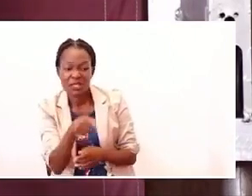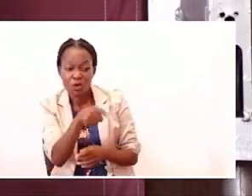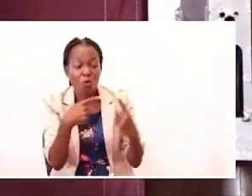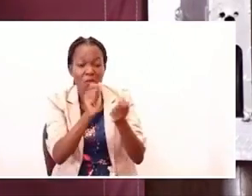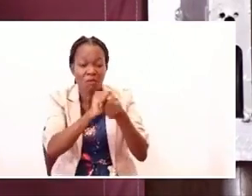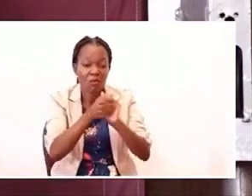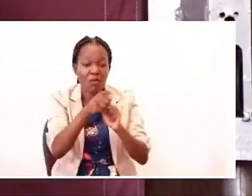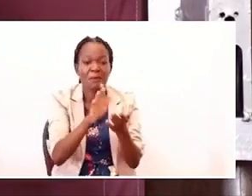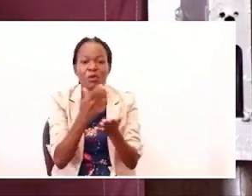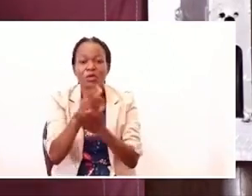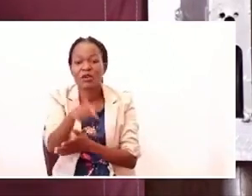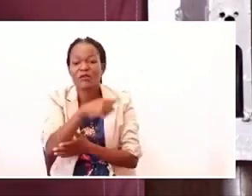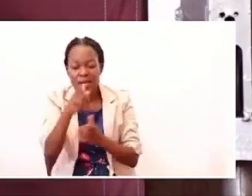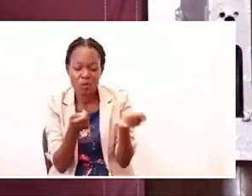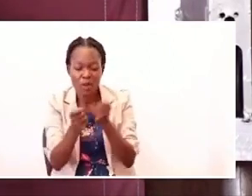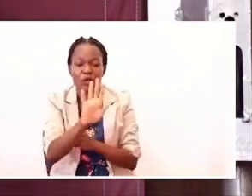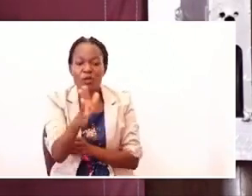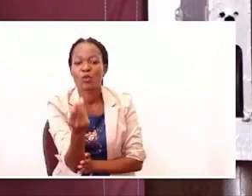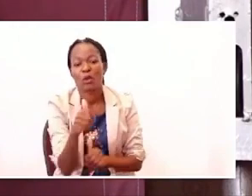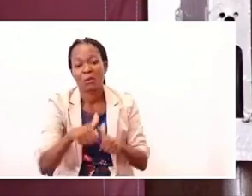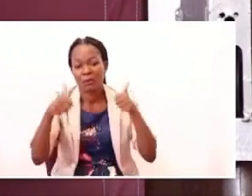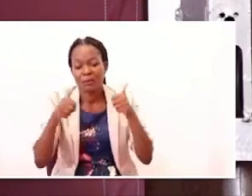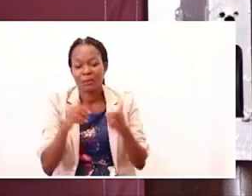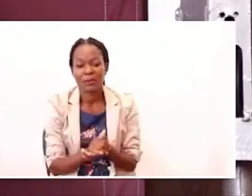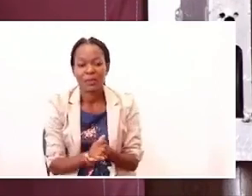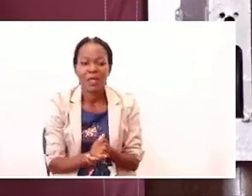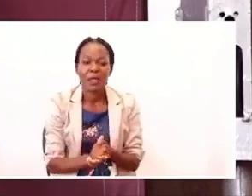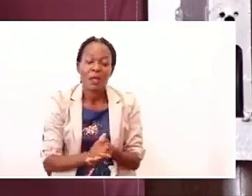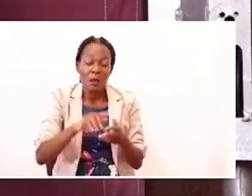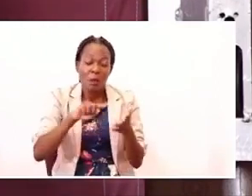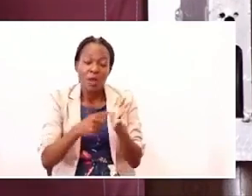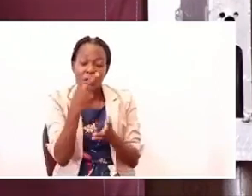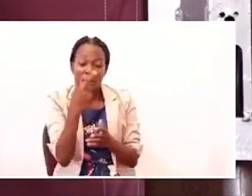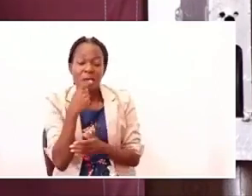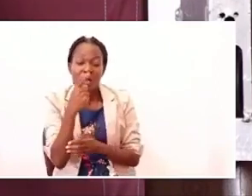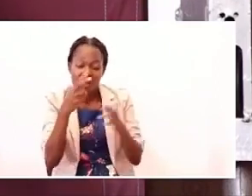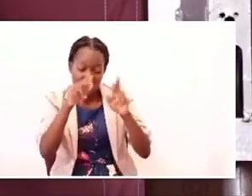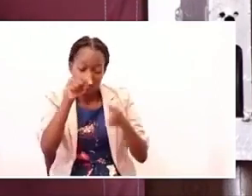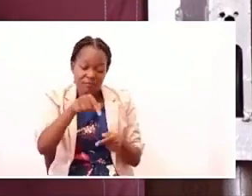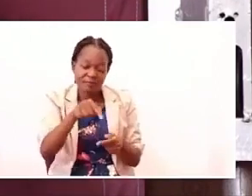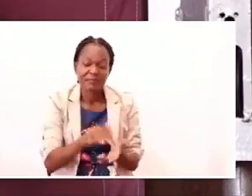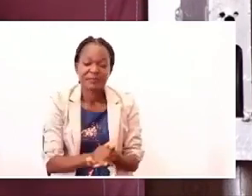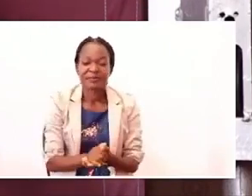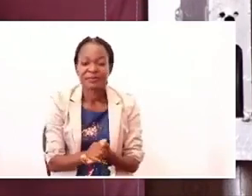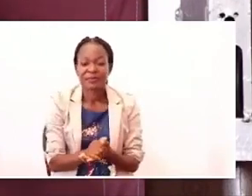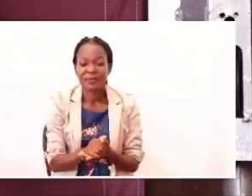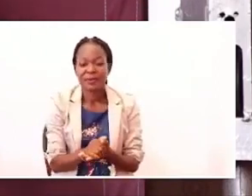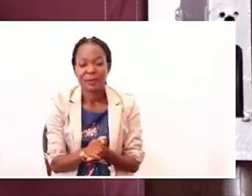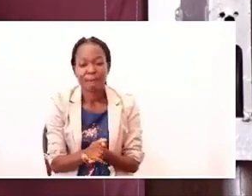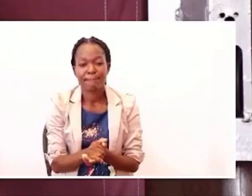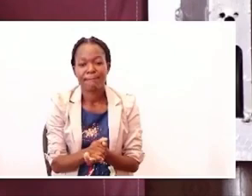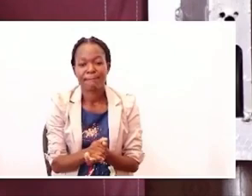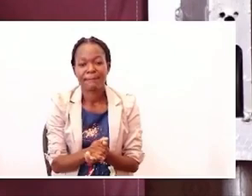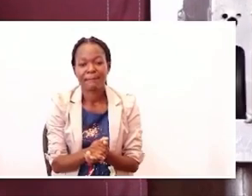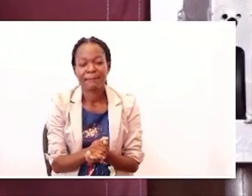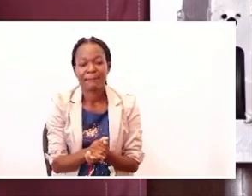are not managing your economies properly. The second observation that Begg made in that report was that there